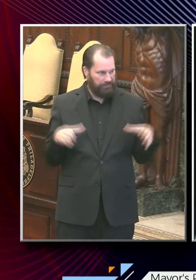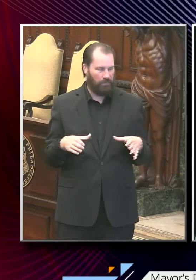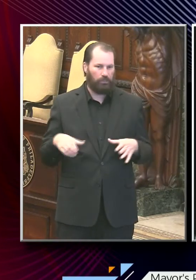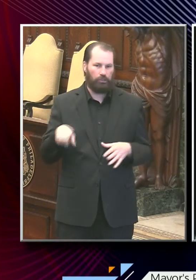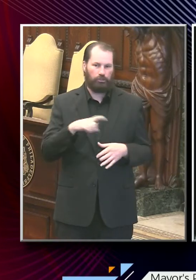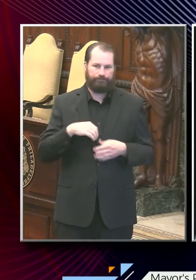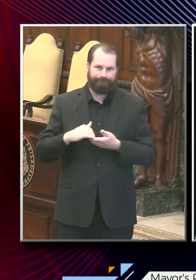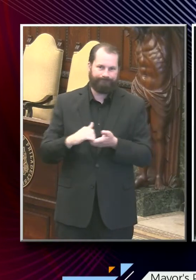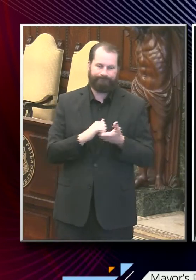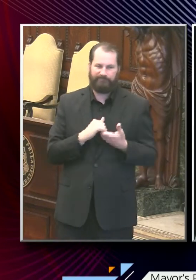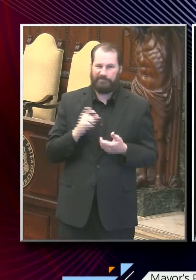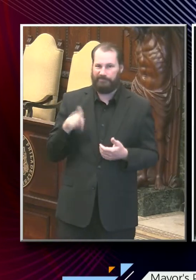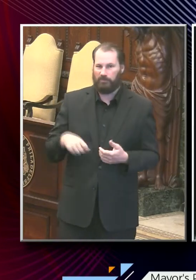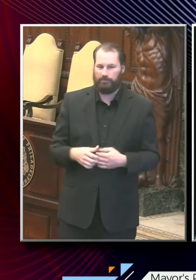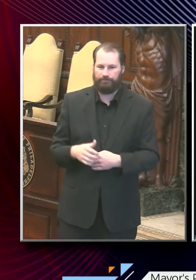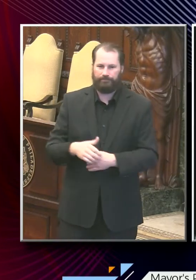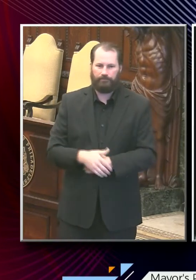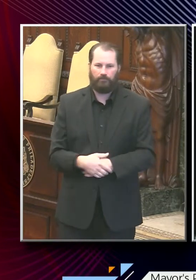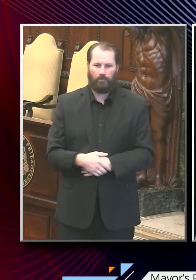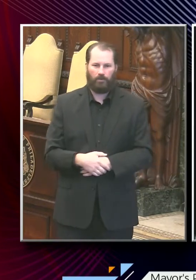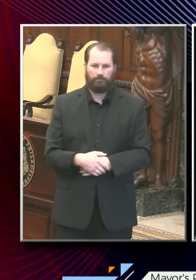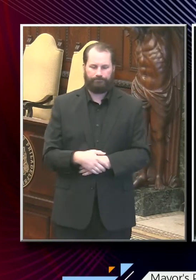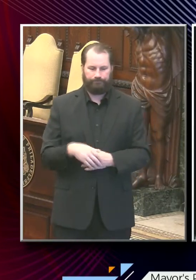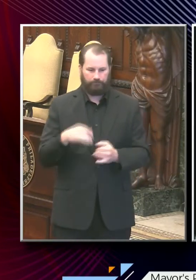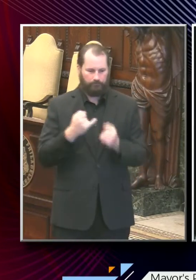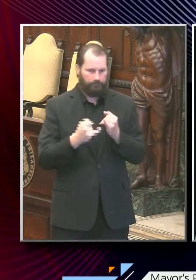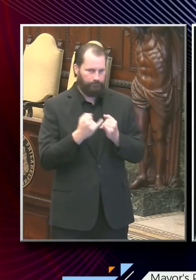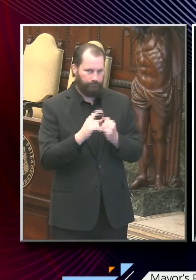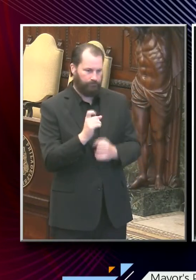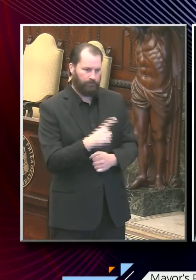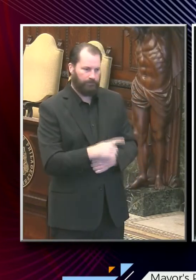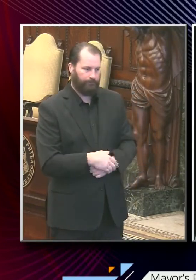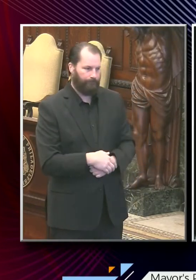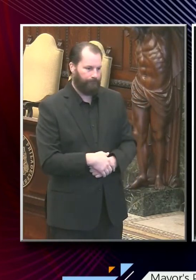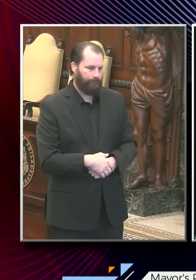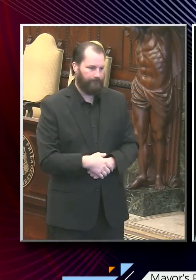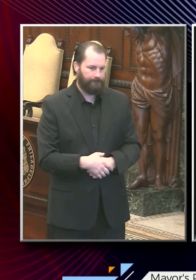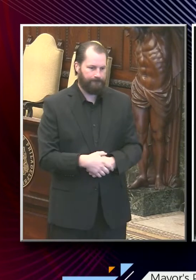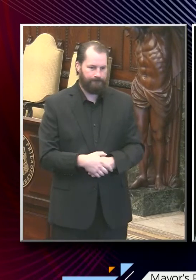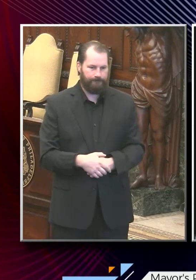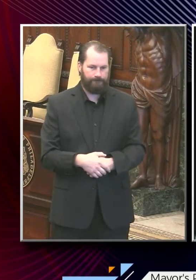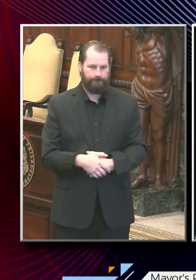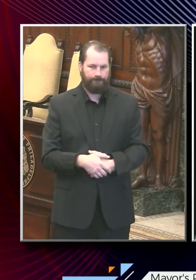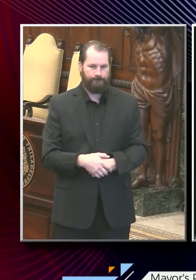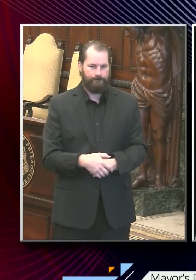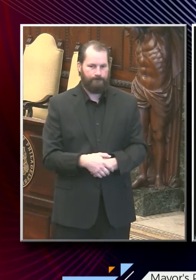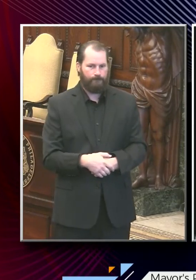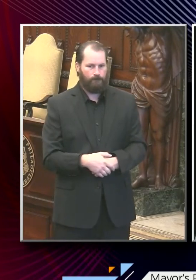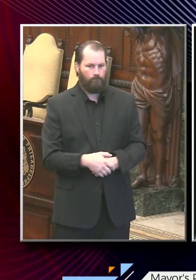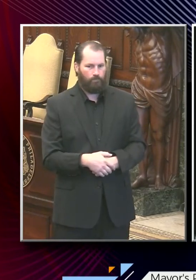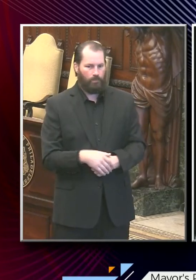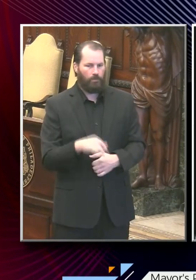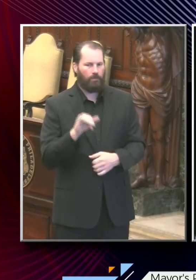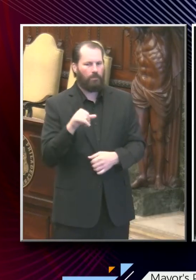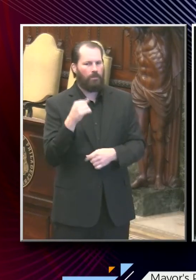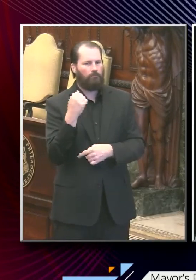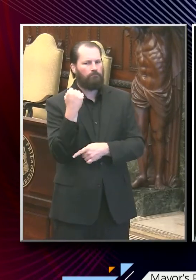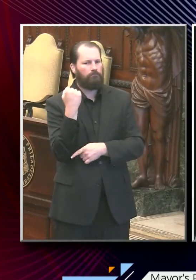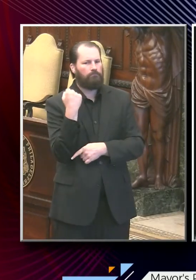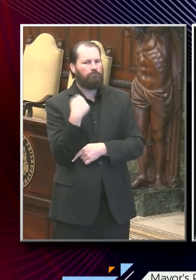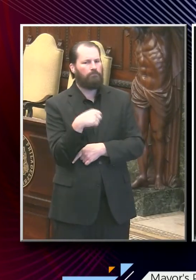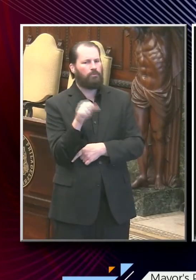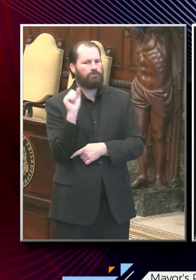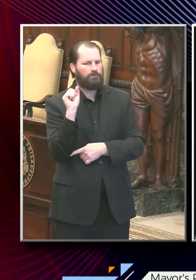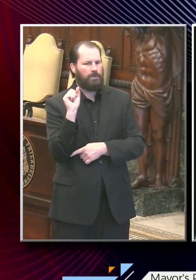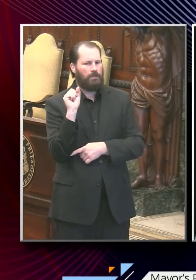Okay. And my last question would be about the impact of recent protests. The city of Boston has come